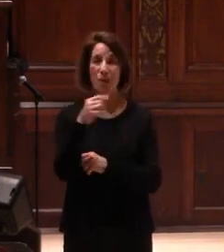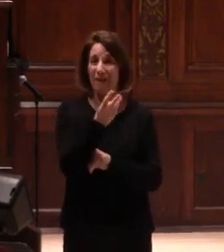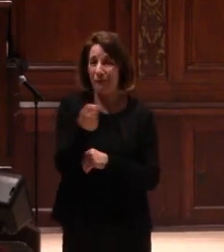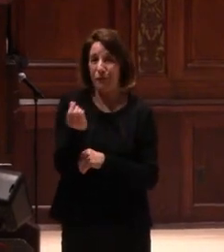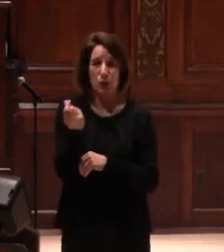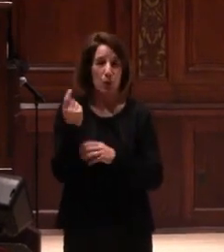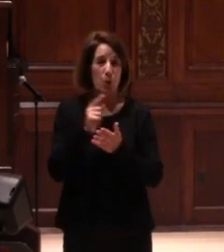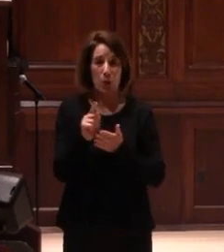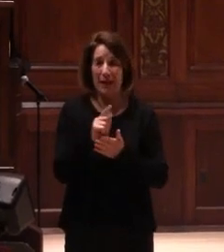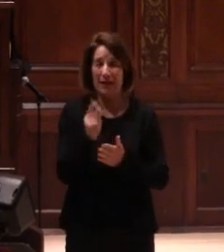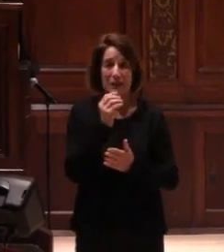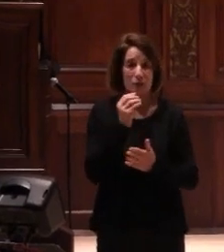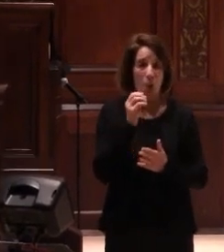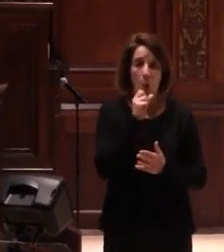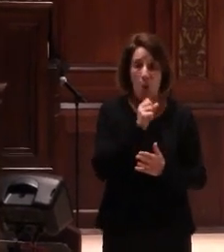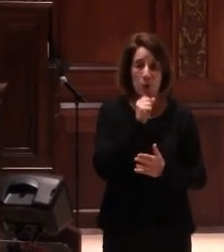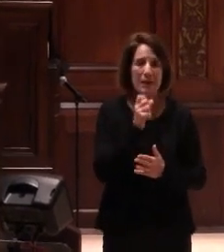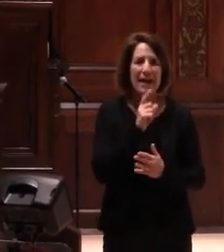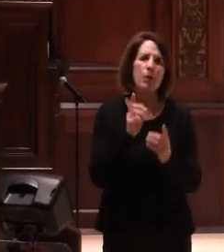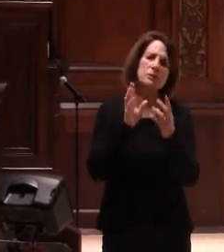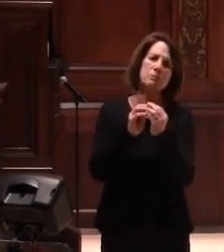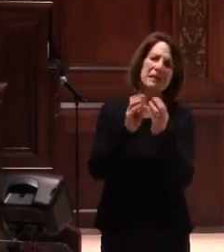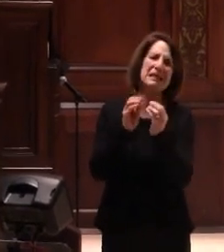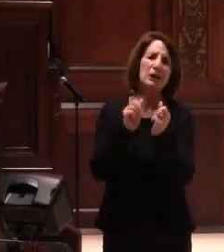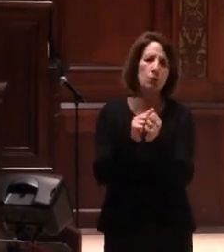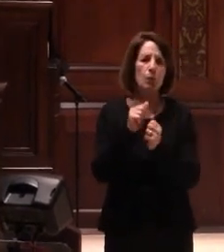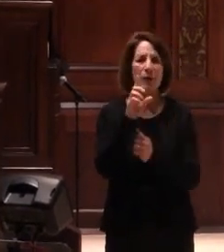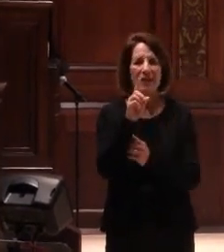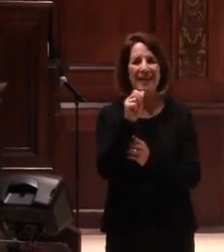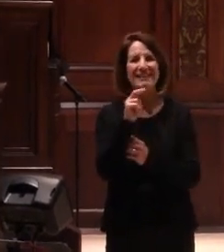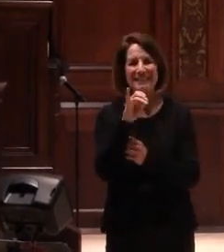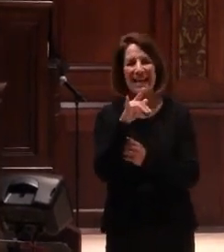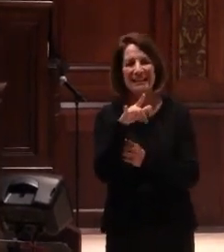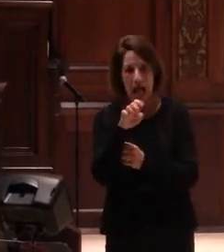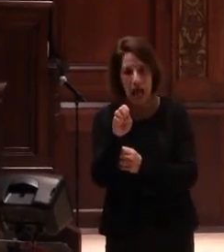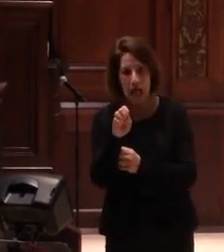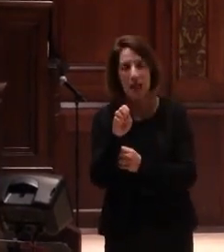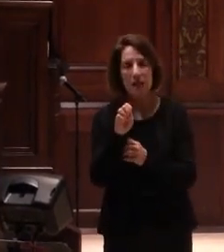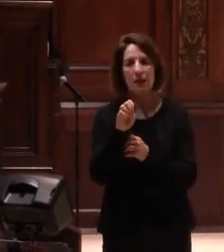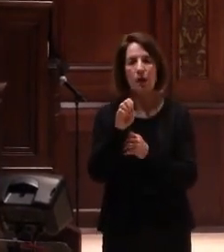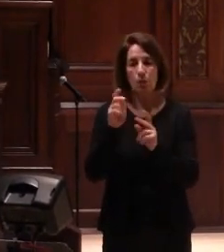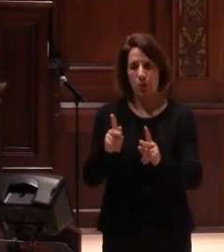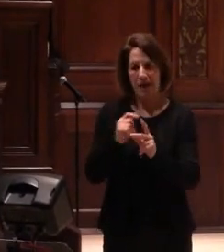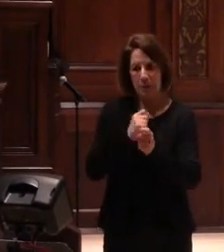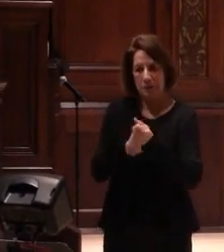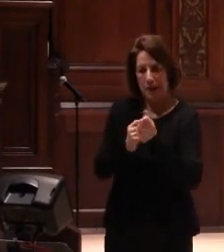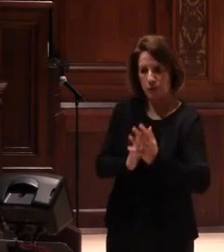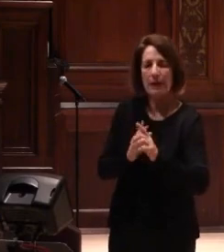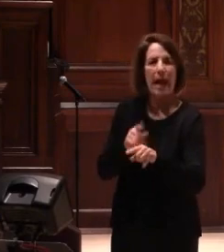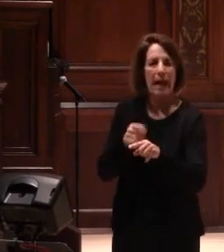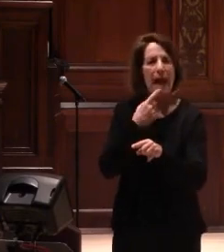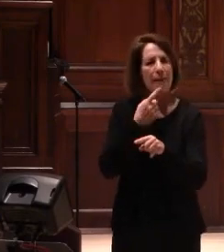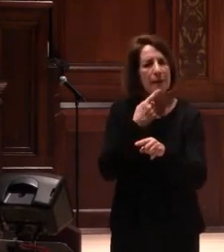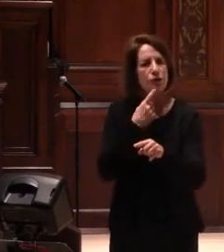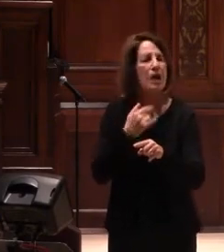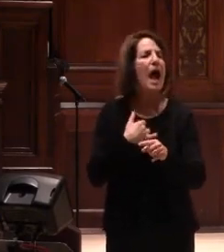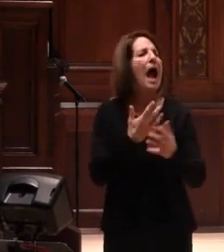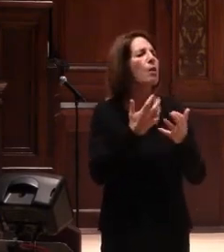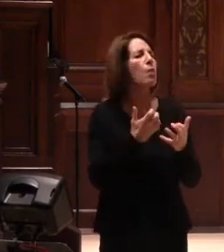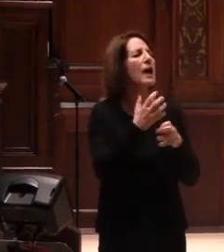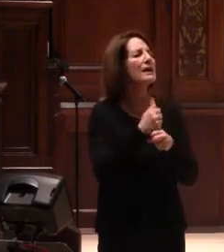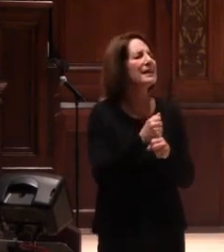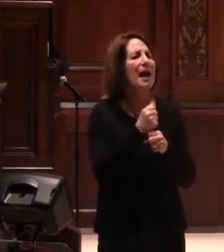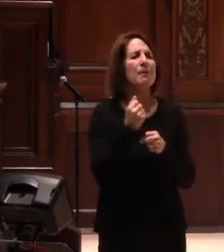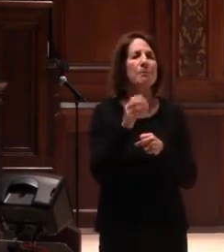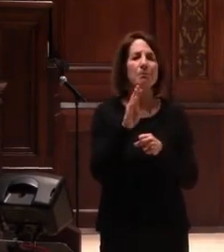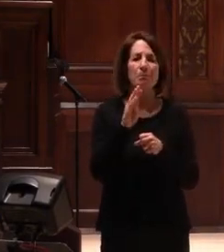with Danielle, reading the AA Big Book to her, just as my sponsor had done for me. I mentioned to her I want to get Mabel baptized, but I wasn't